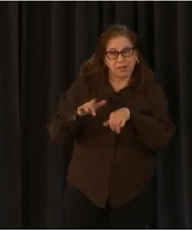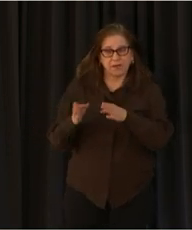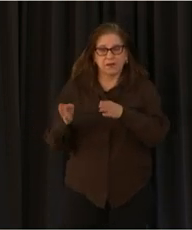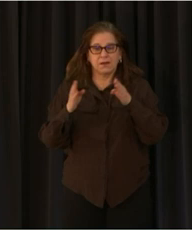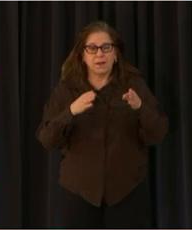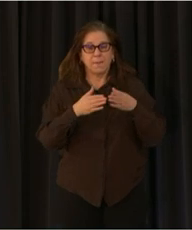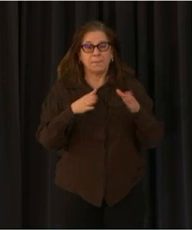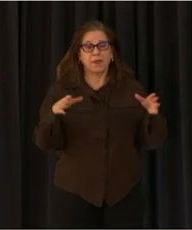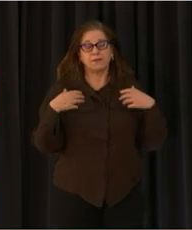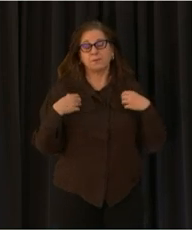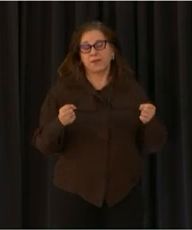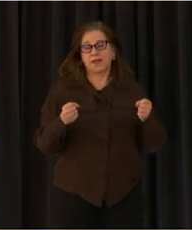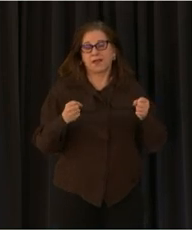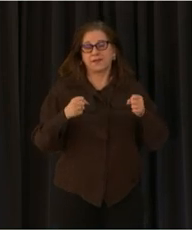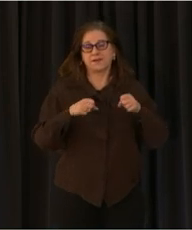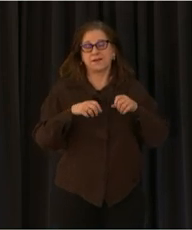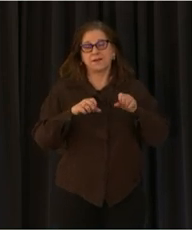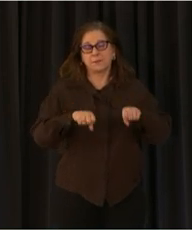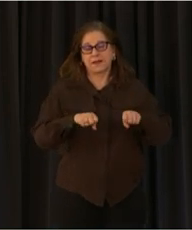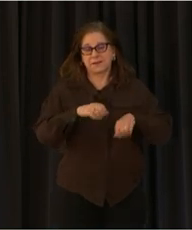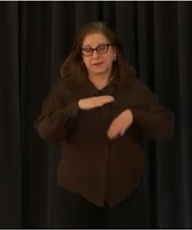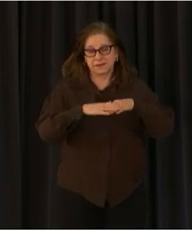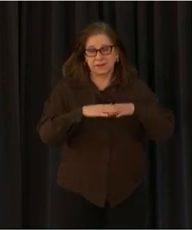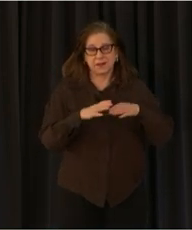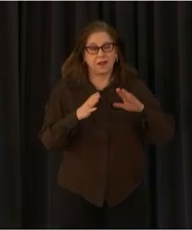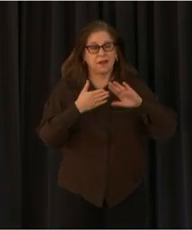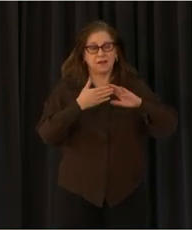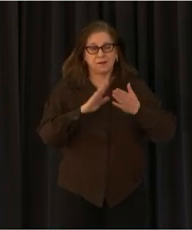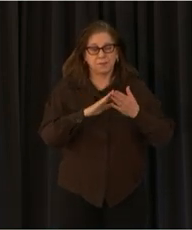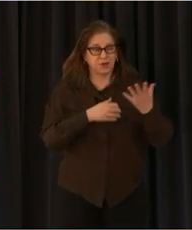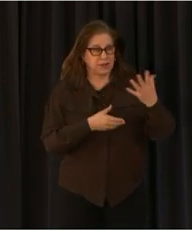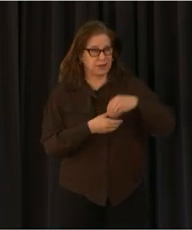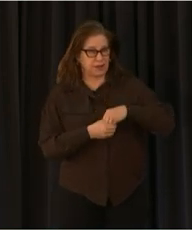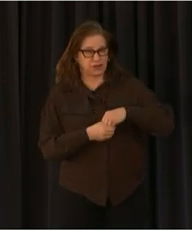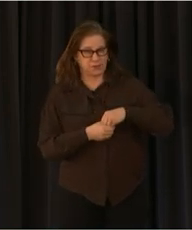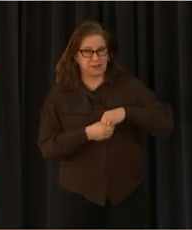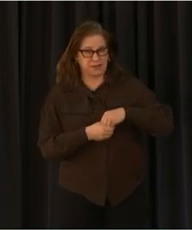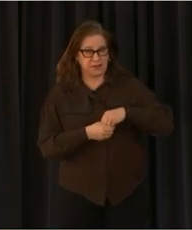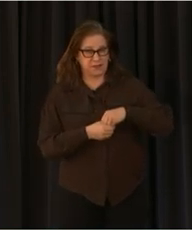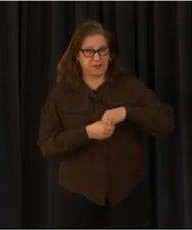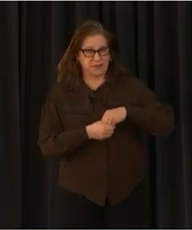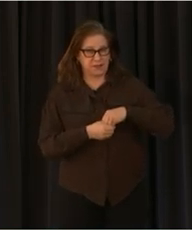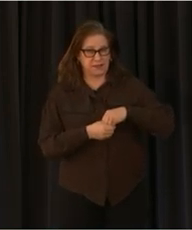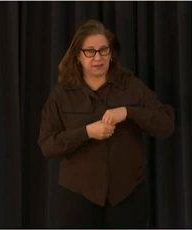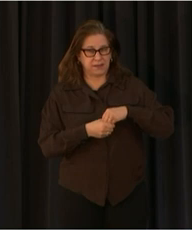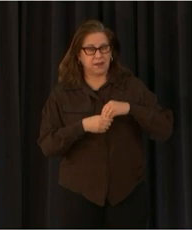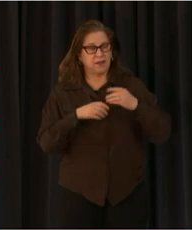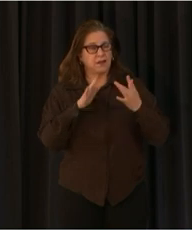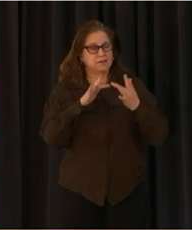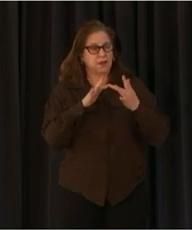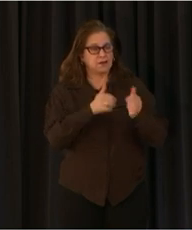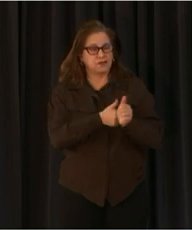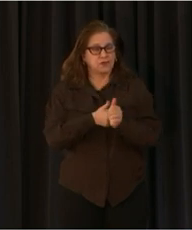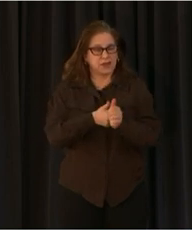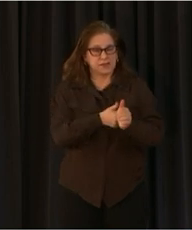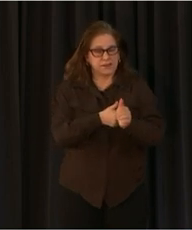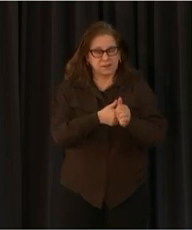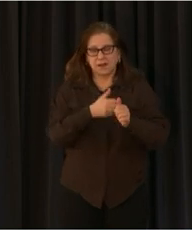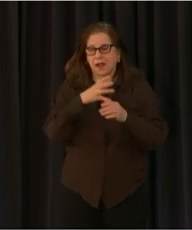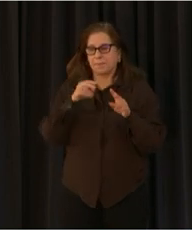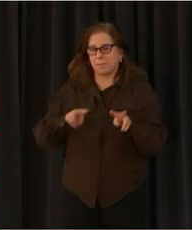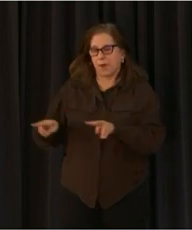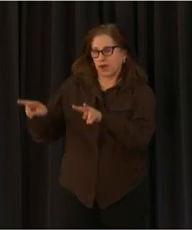system's capacity, and community engagement. With contact tracing and other ways that we